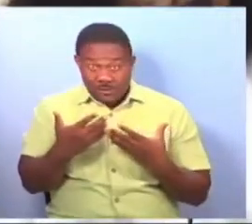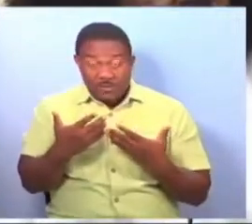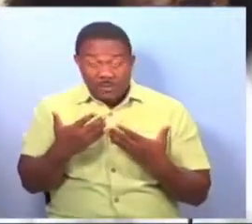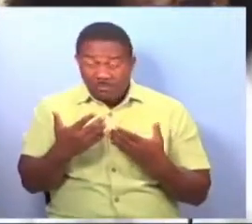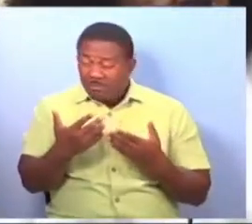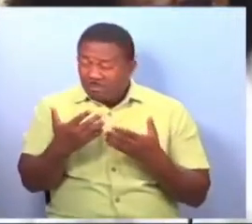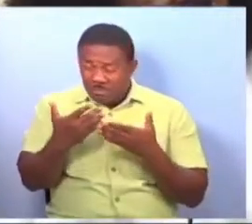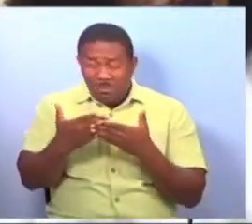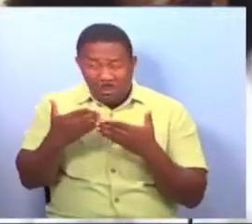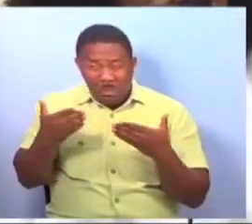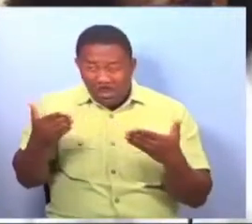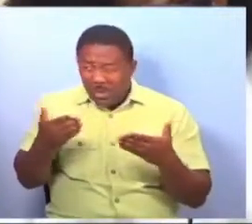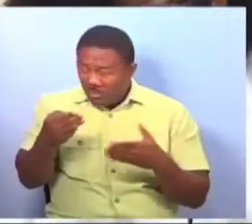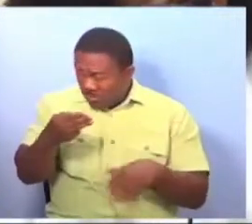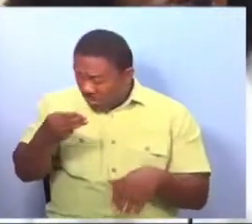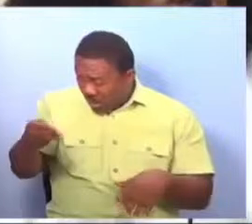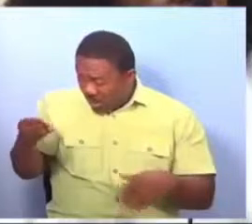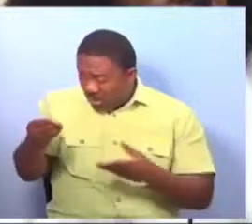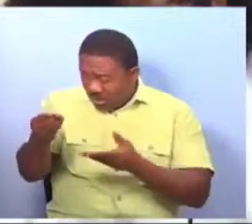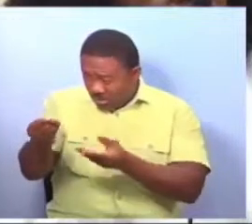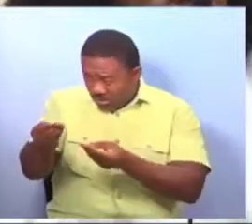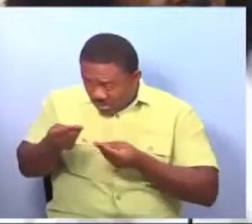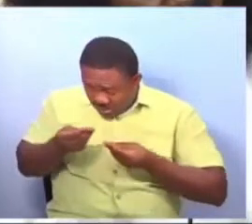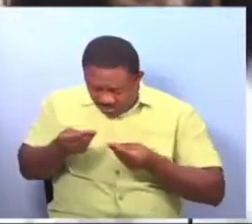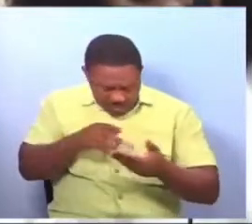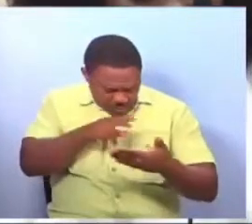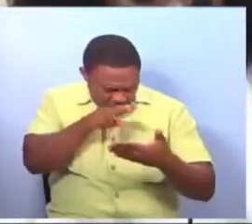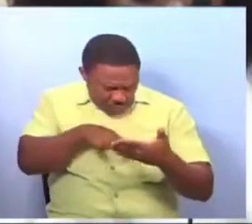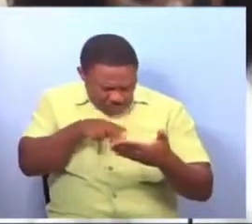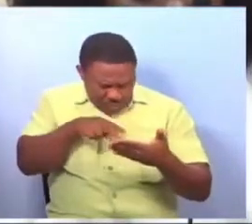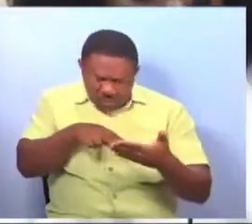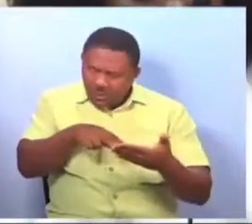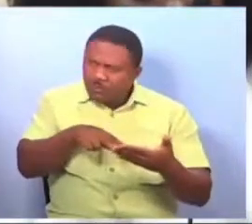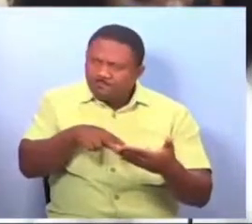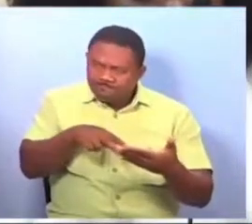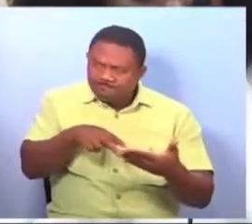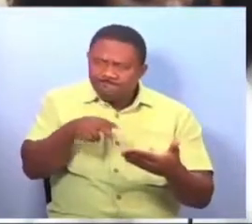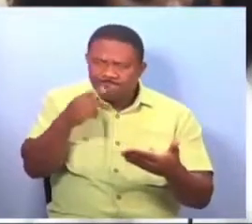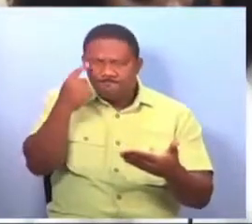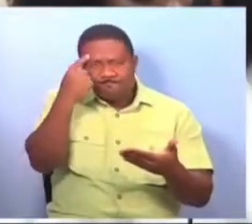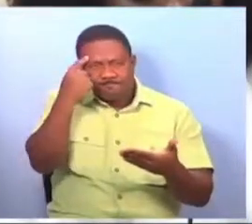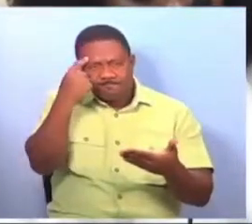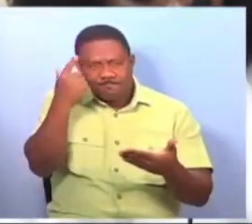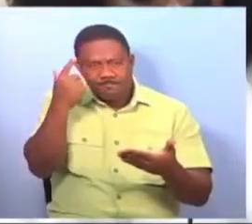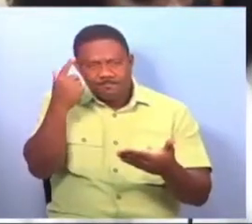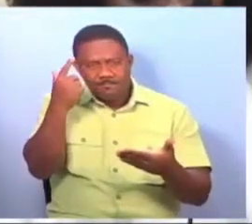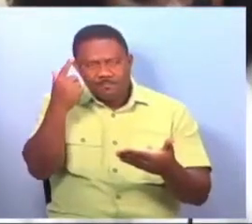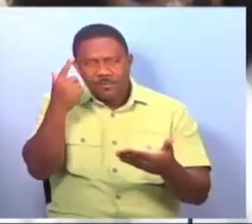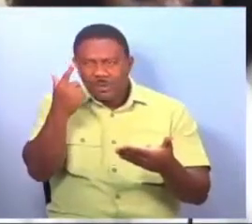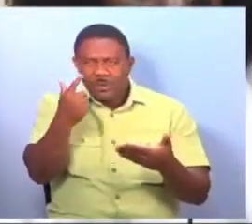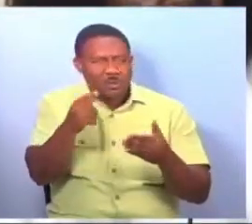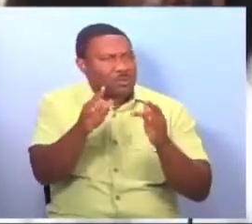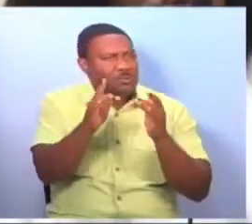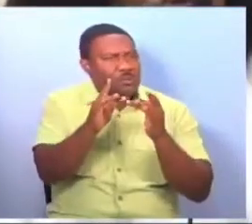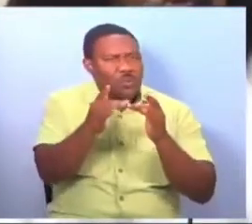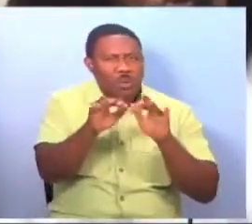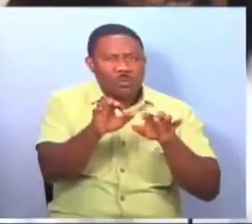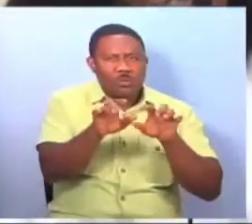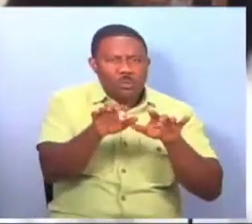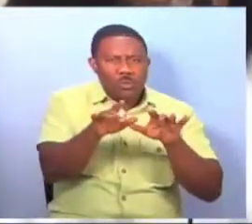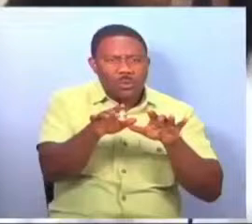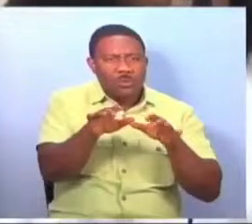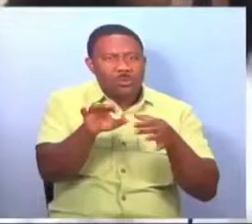read. Having read them and appreciated them, I decided to go on the internet and join